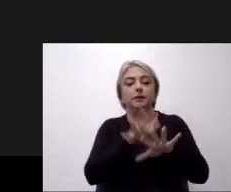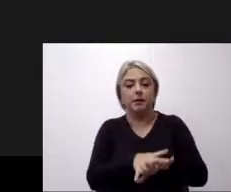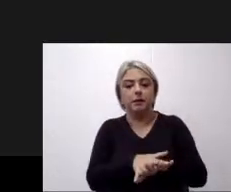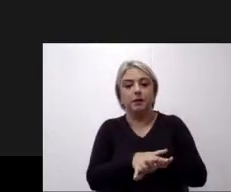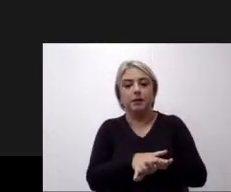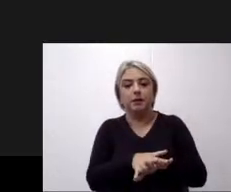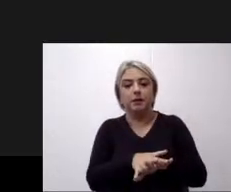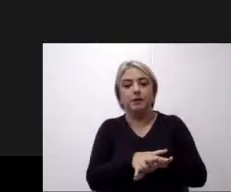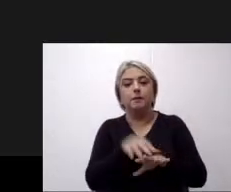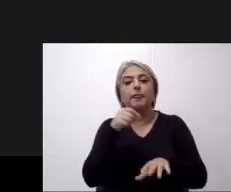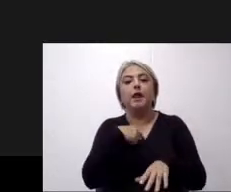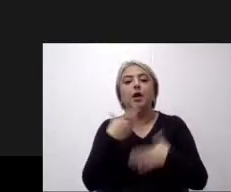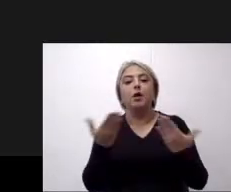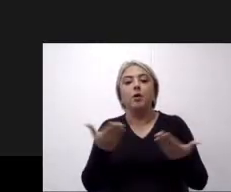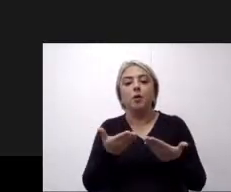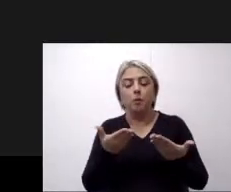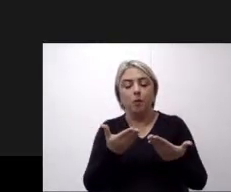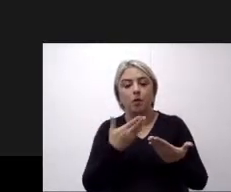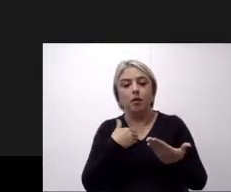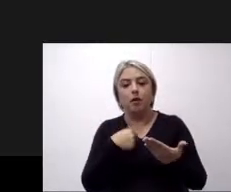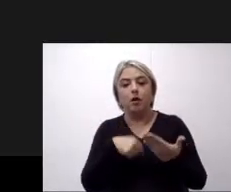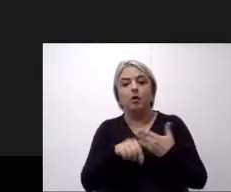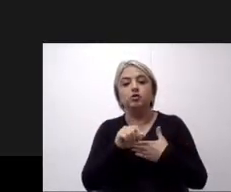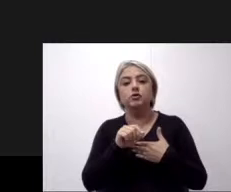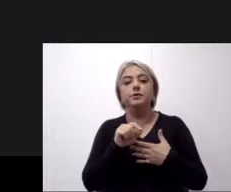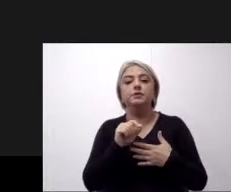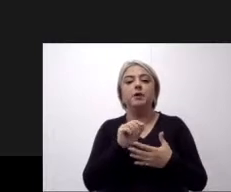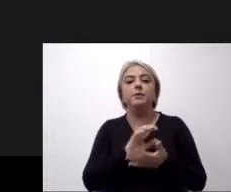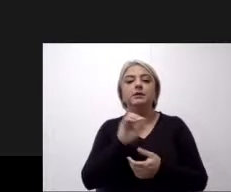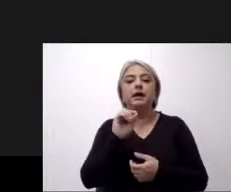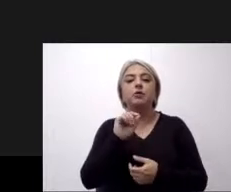in the analysis of public action.